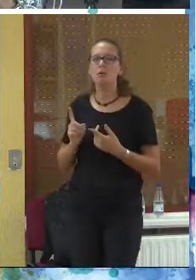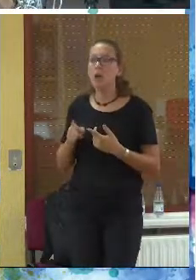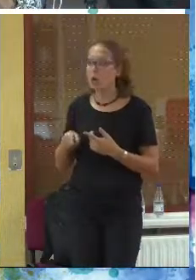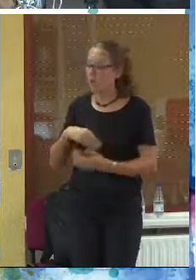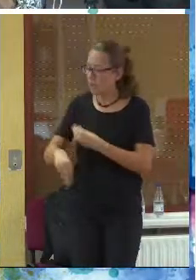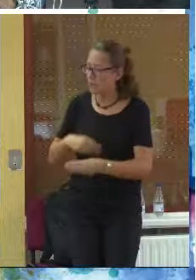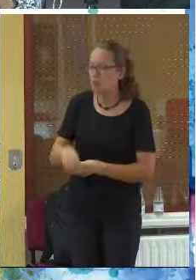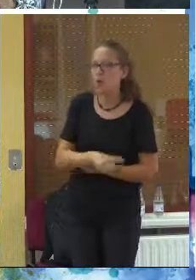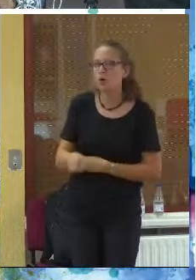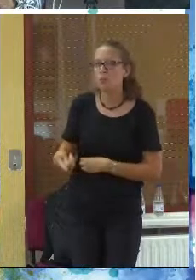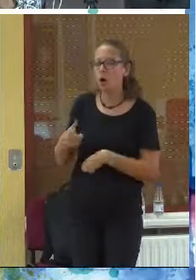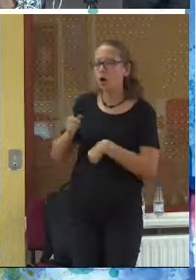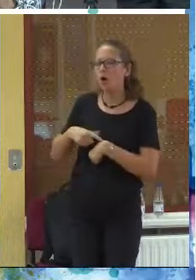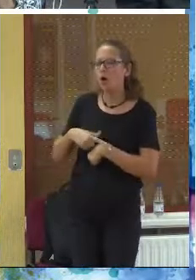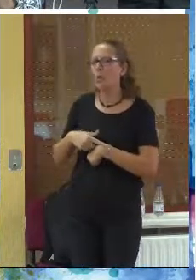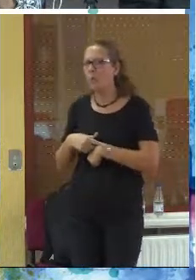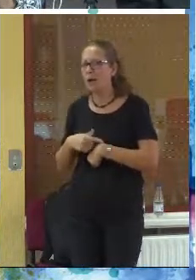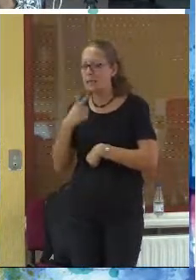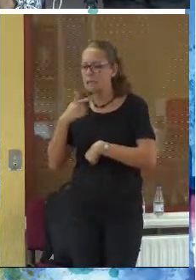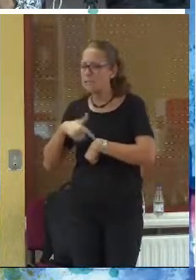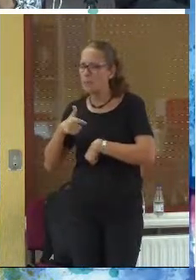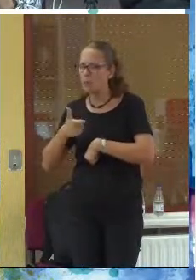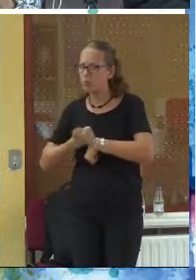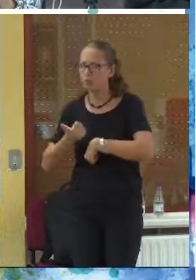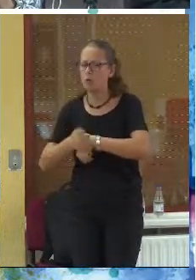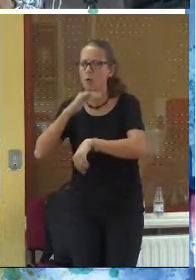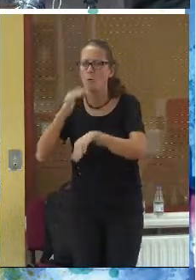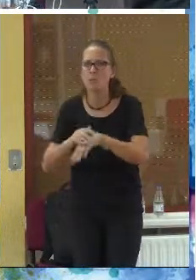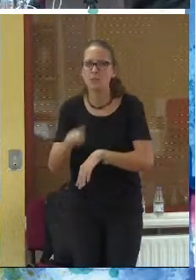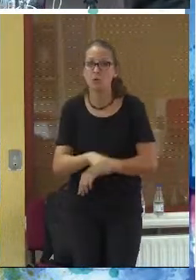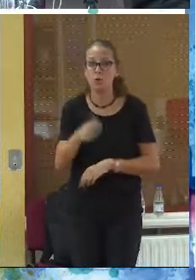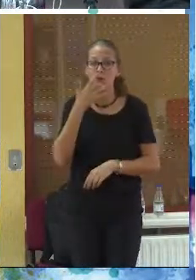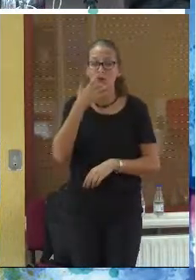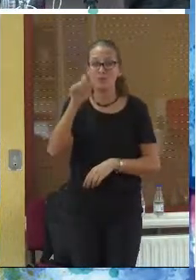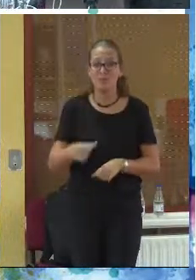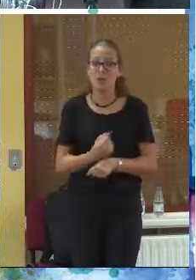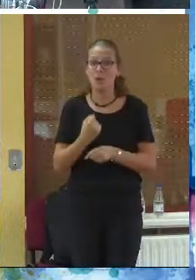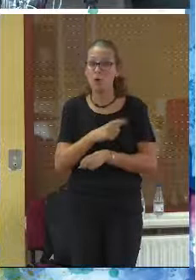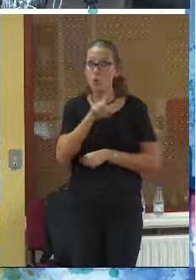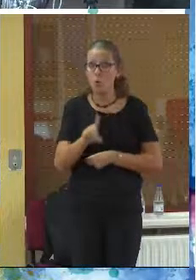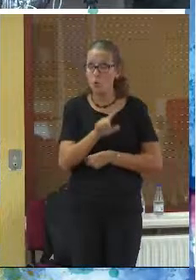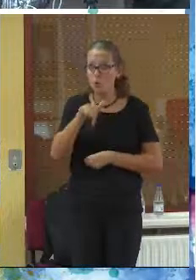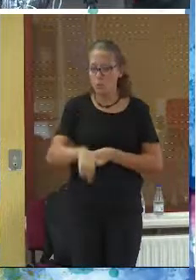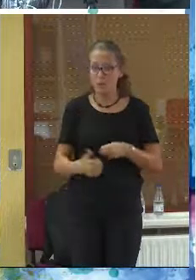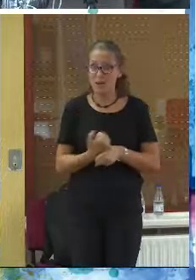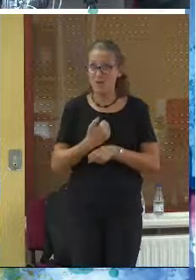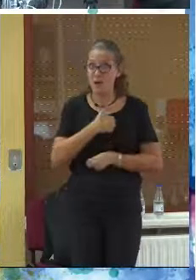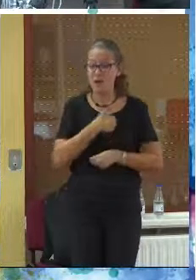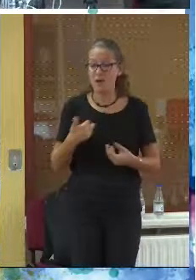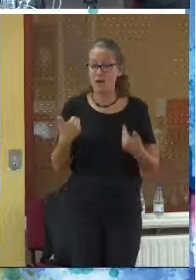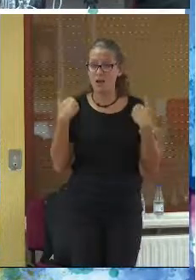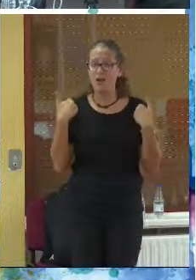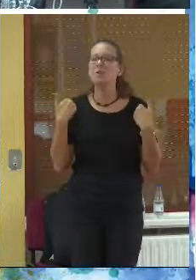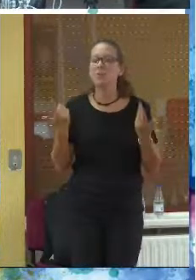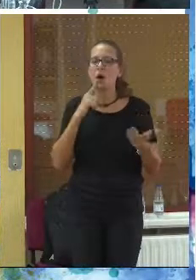whether they are completed, when, at what time. So this employee number 1, for example,